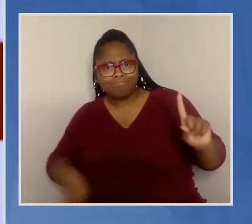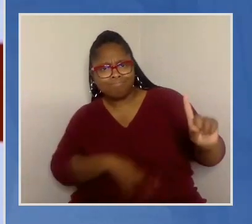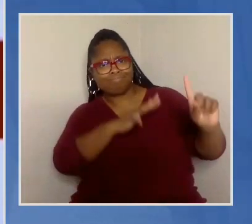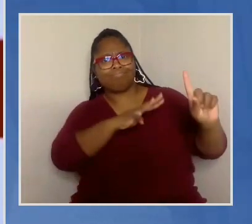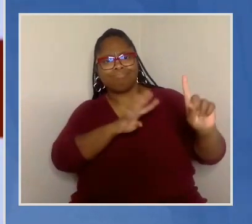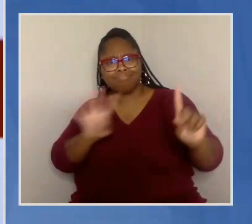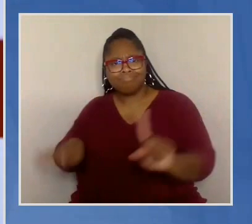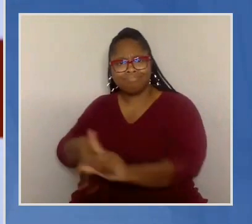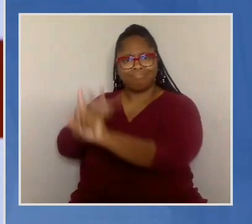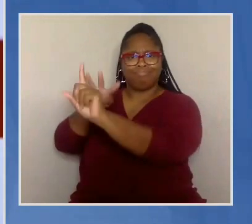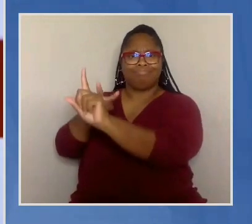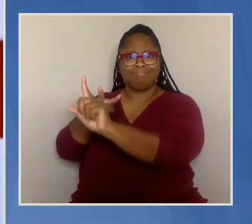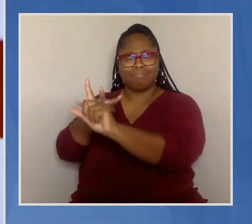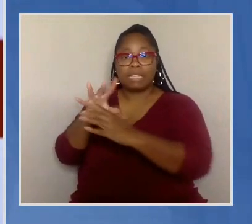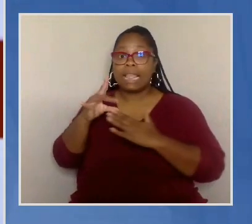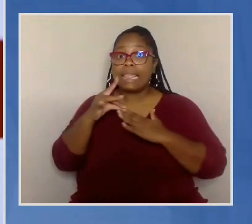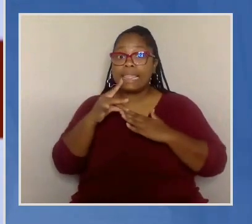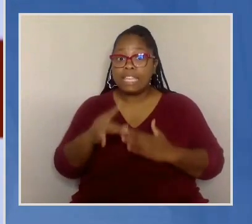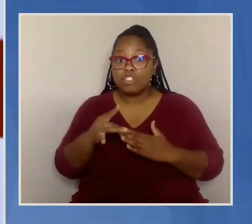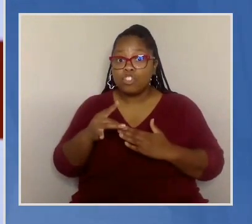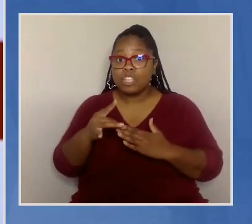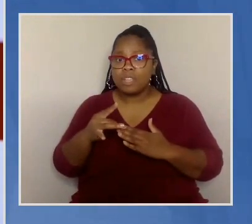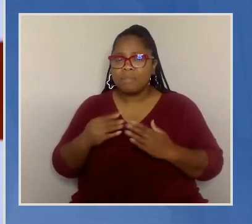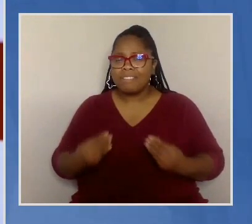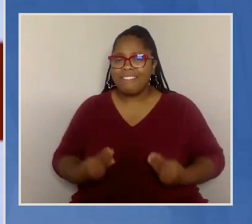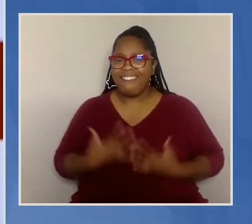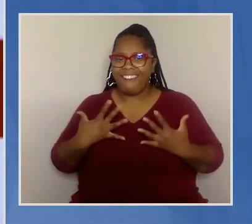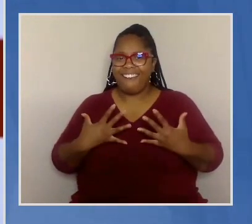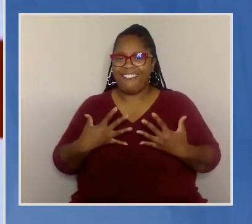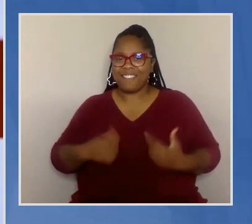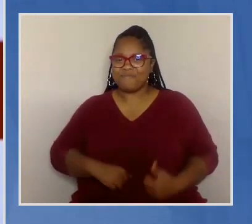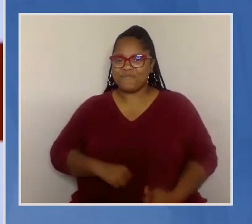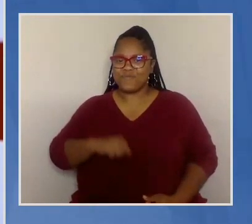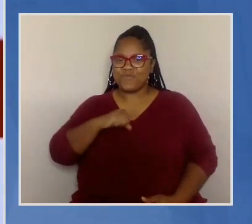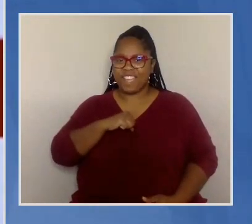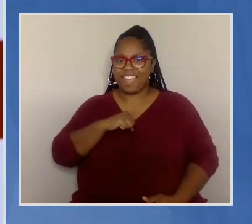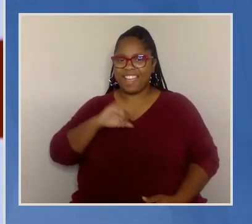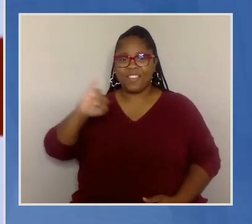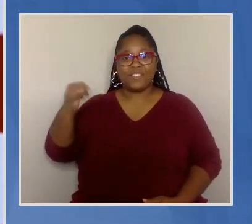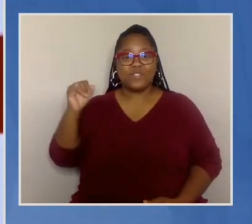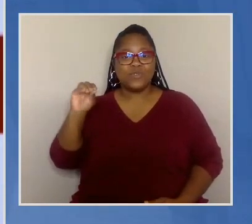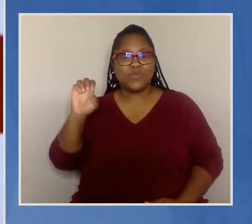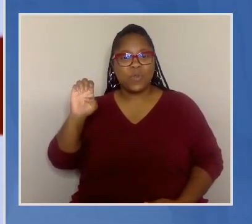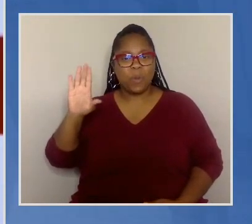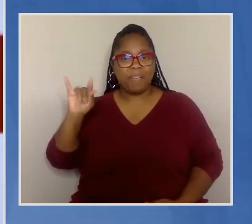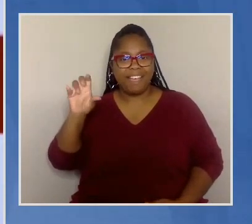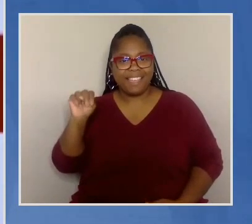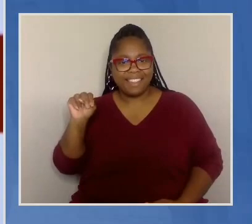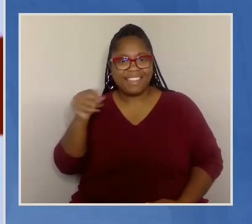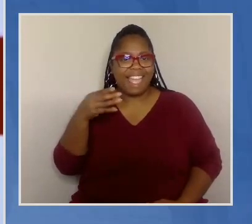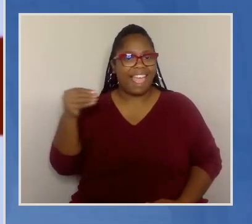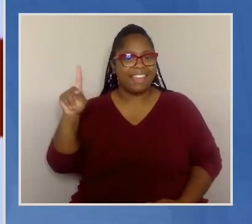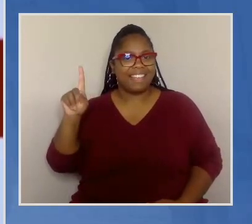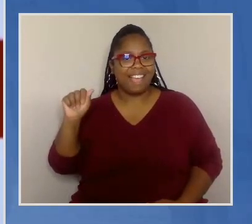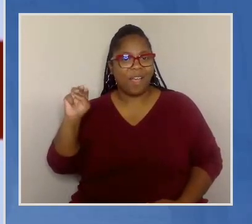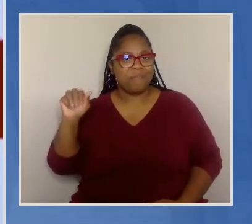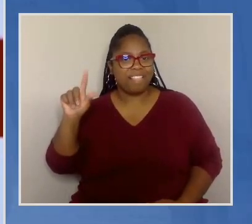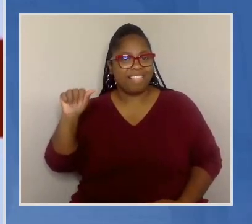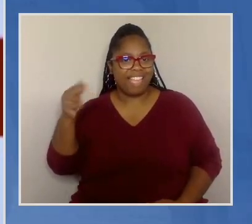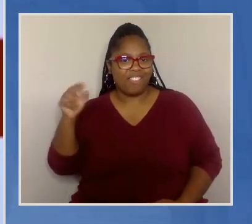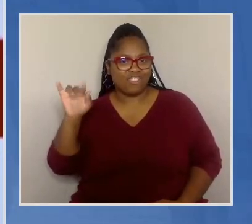up to. Leadership that makes you proud. Joe Biden and